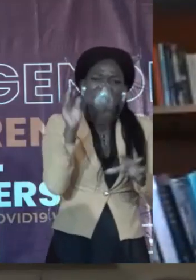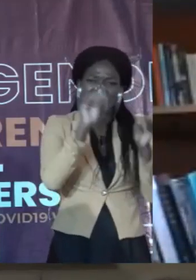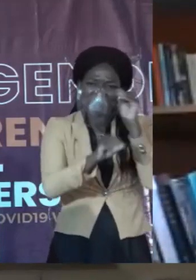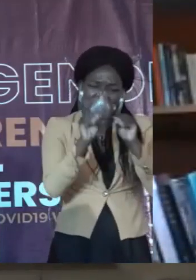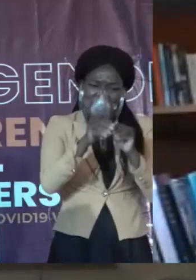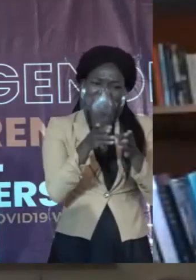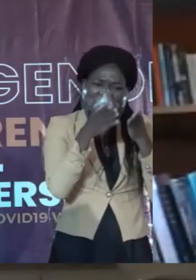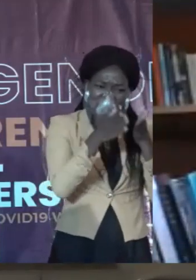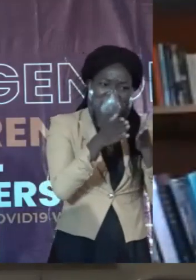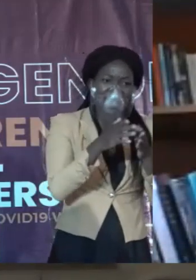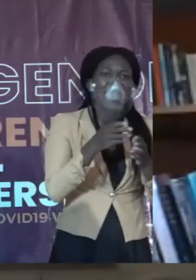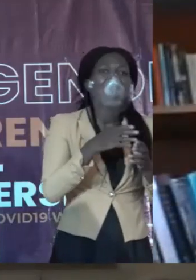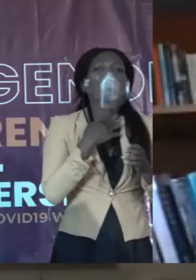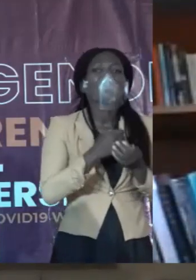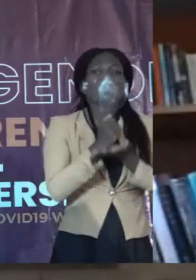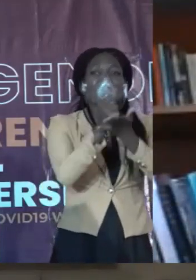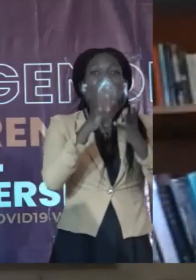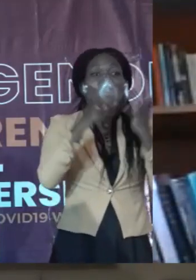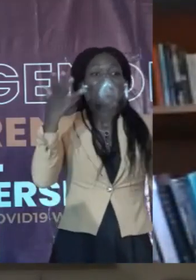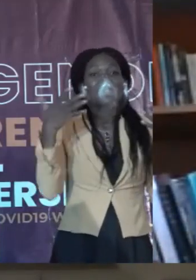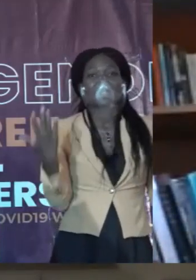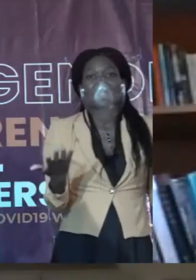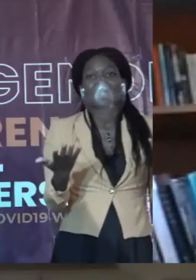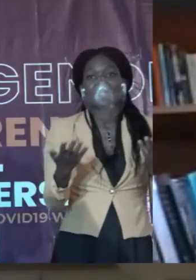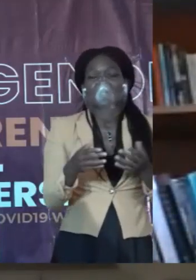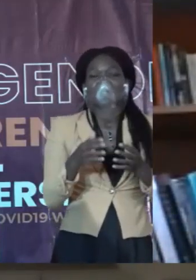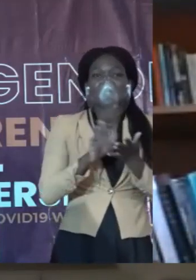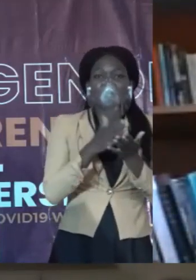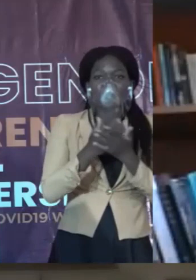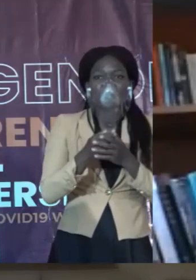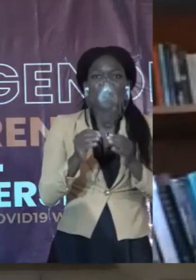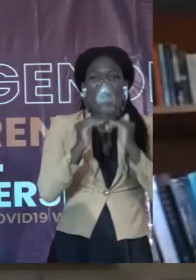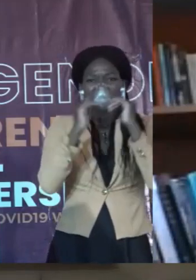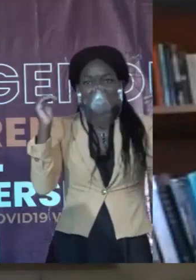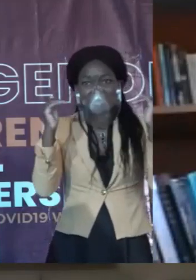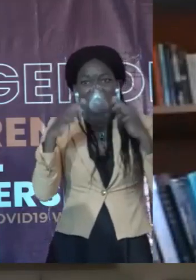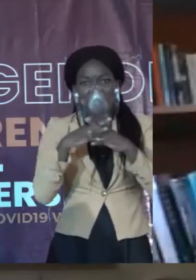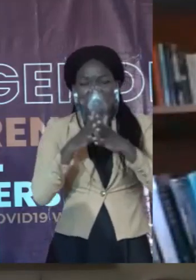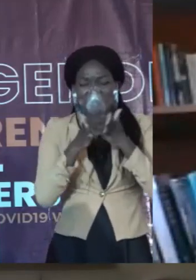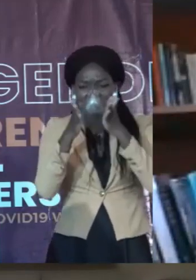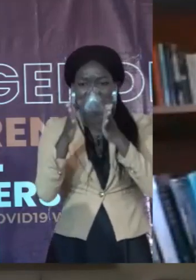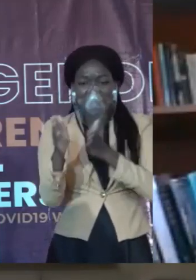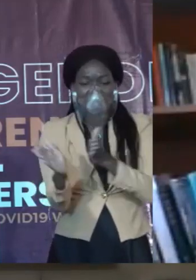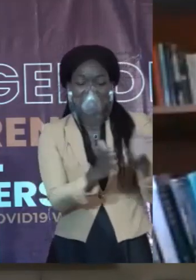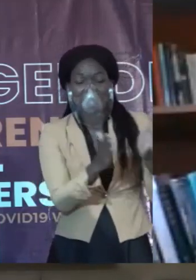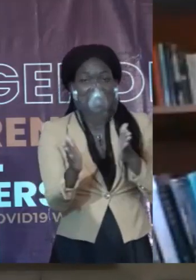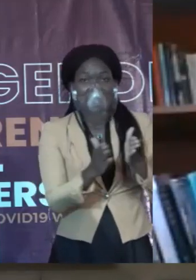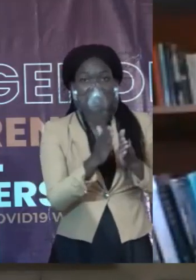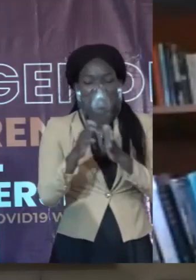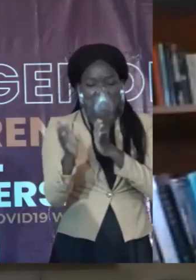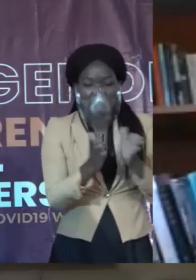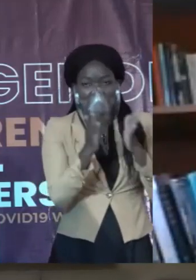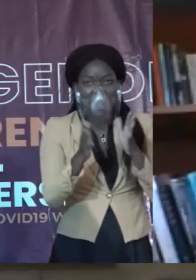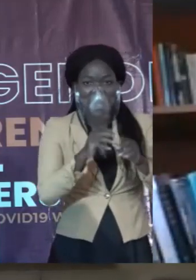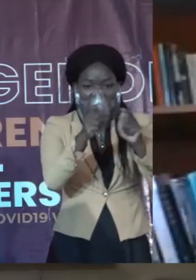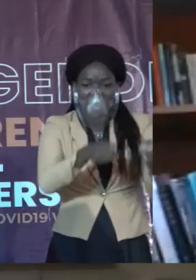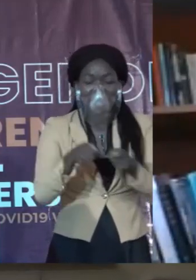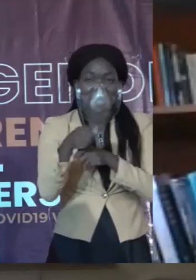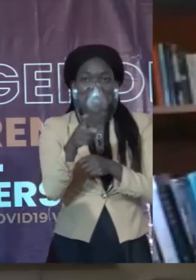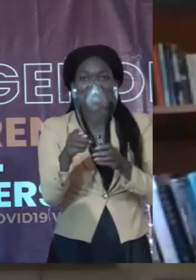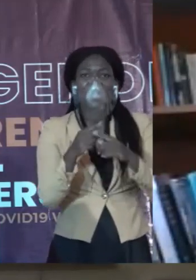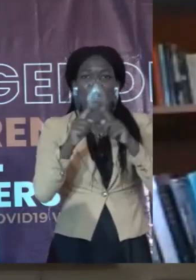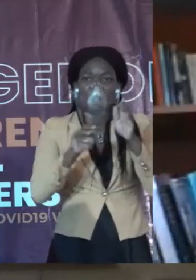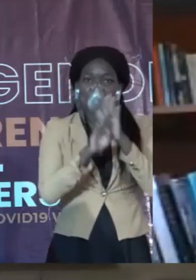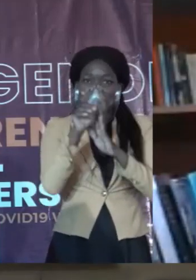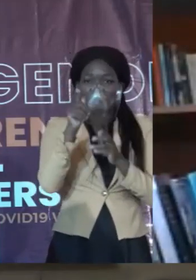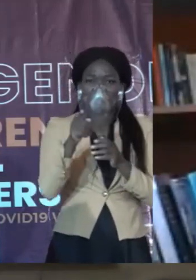most. Gender responsive approaches to agriculture and climate change are absolutely essential in achieving effective and sustainable development. And